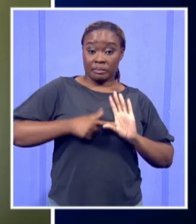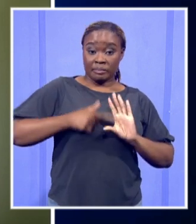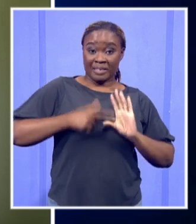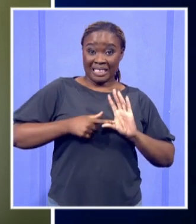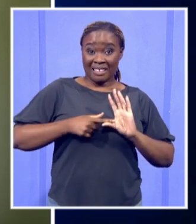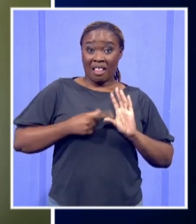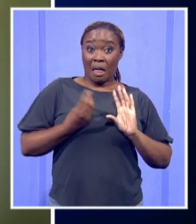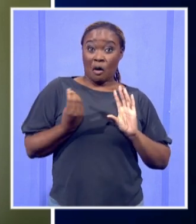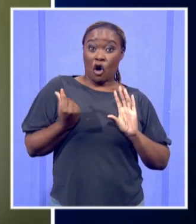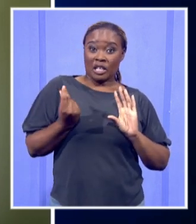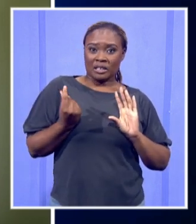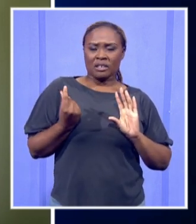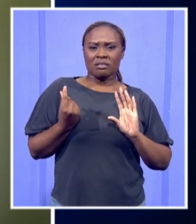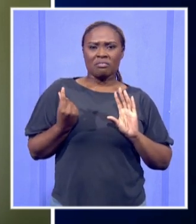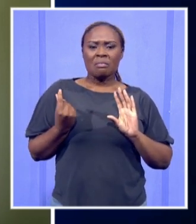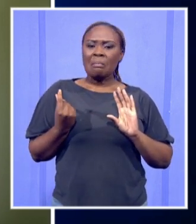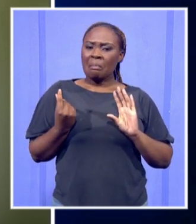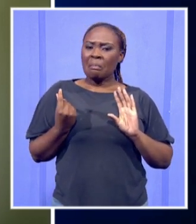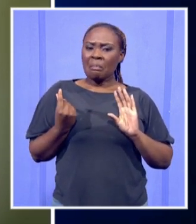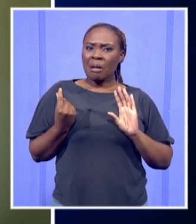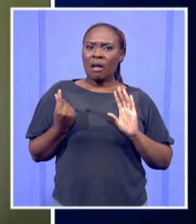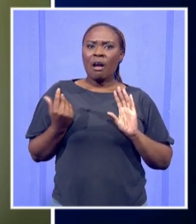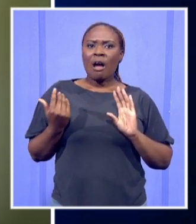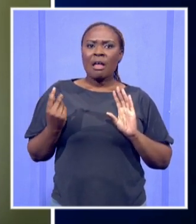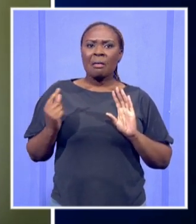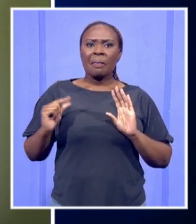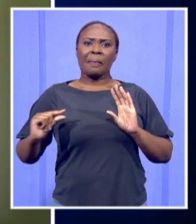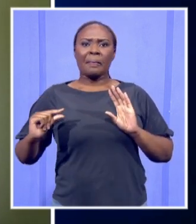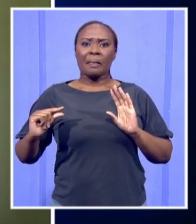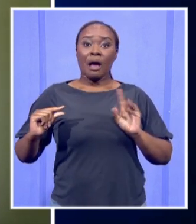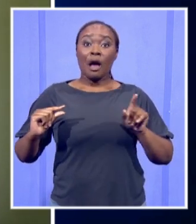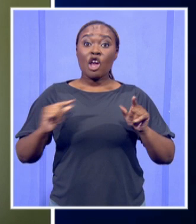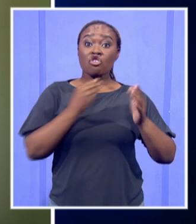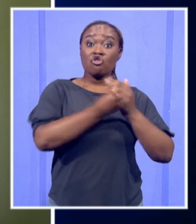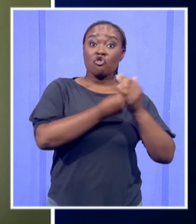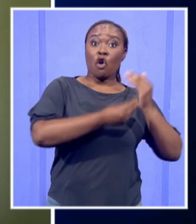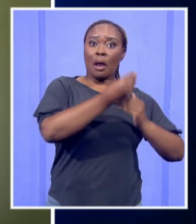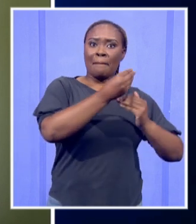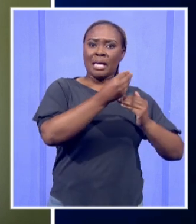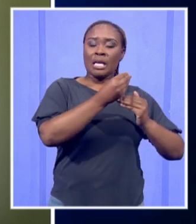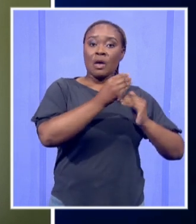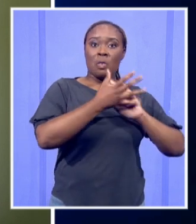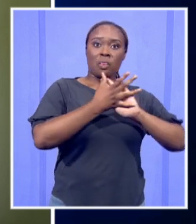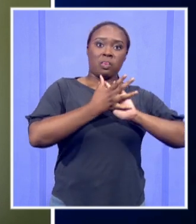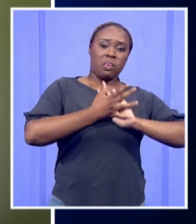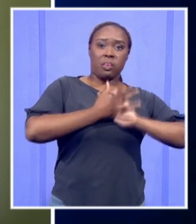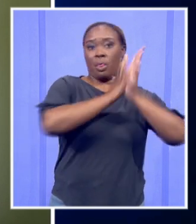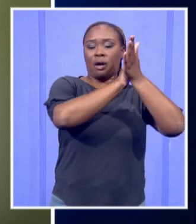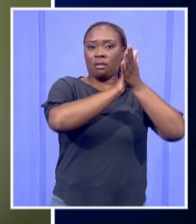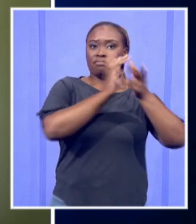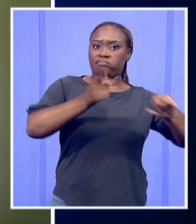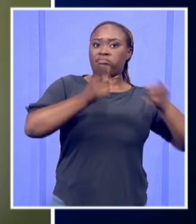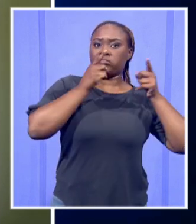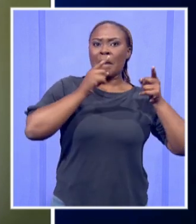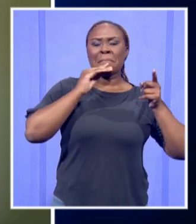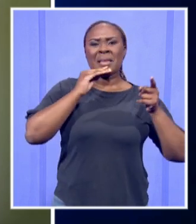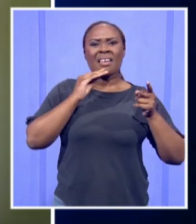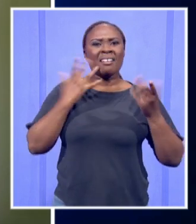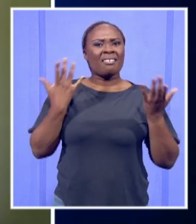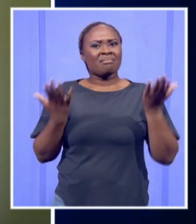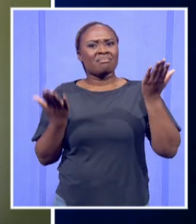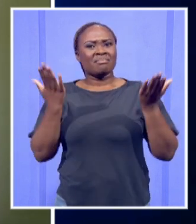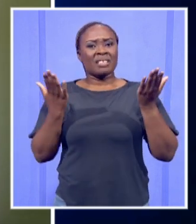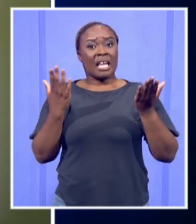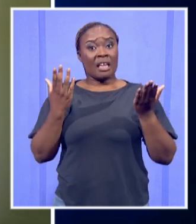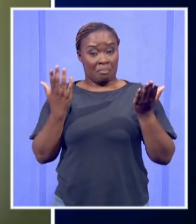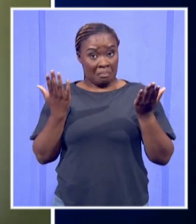is still lower than the damage to the economy. And therefore, from a purely economic sense,